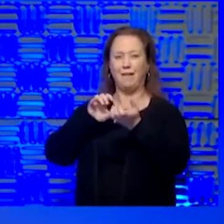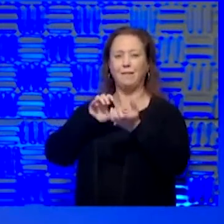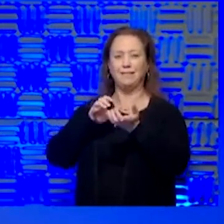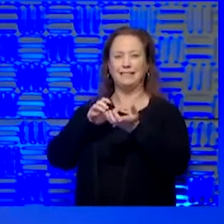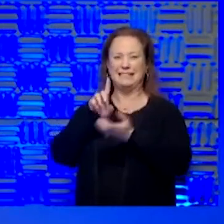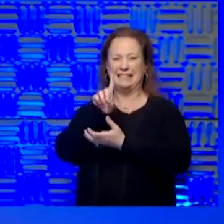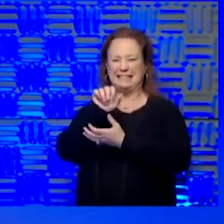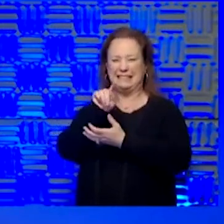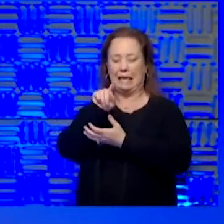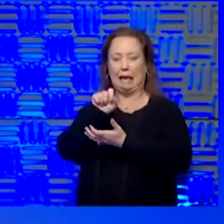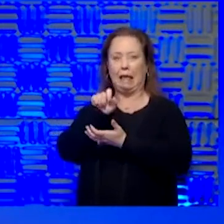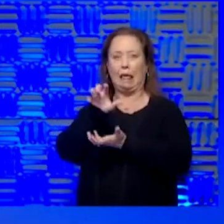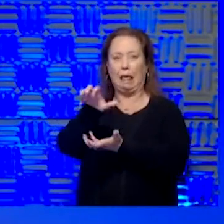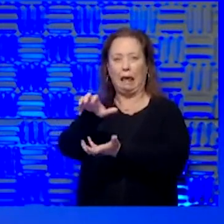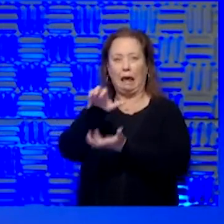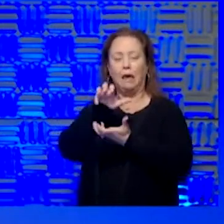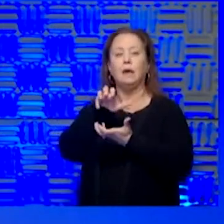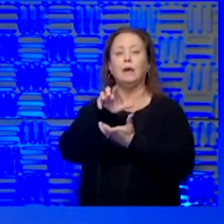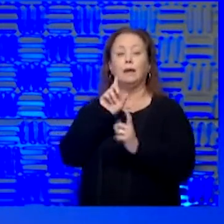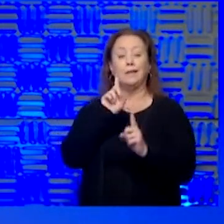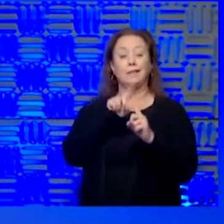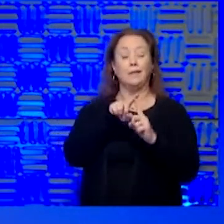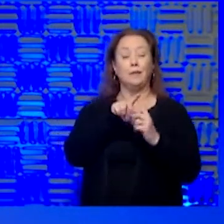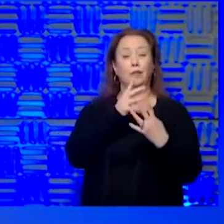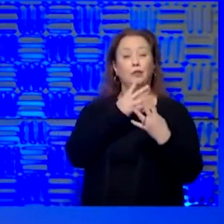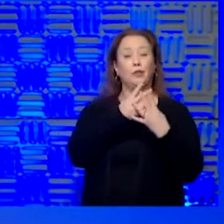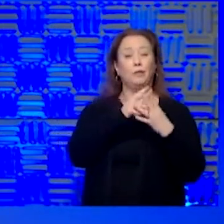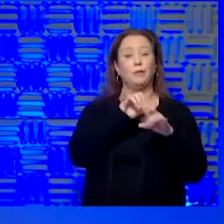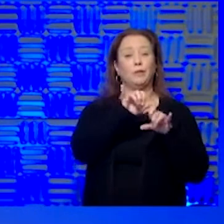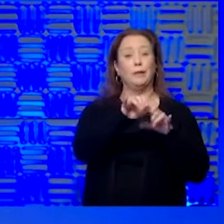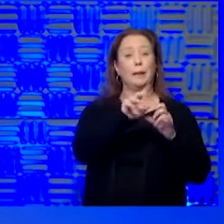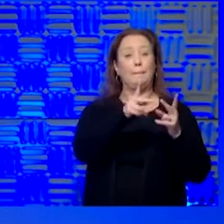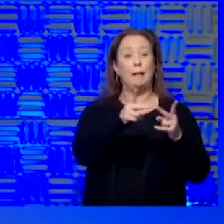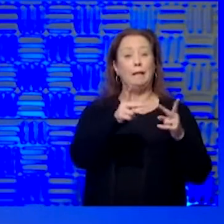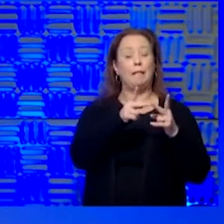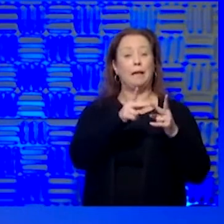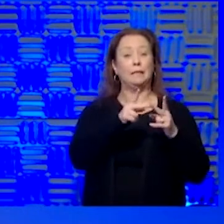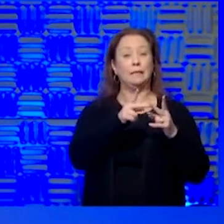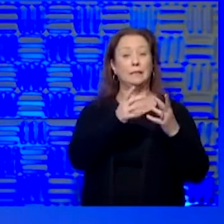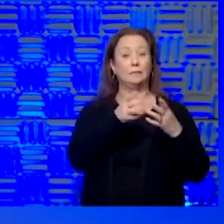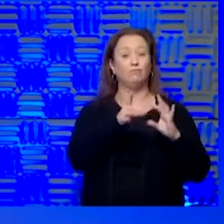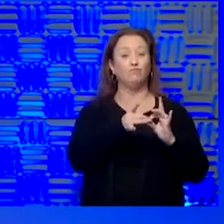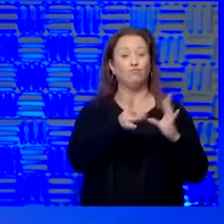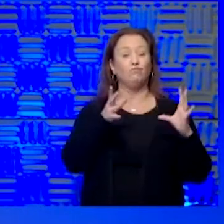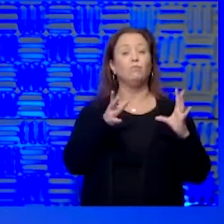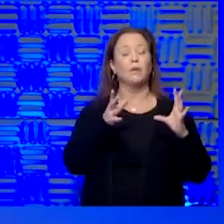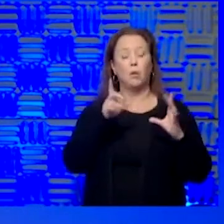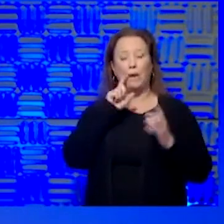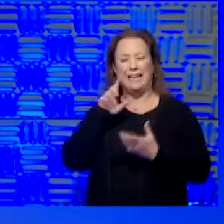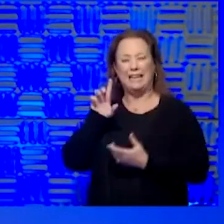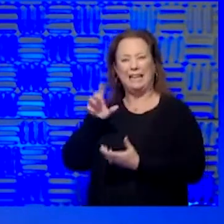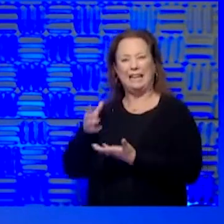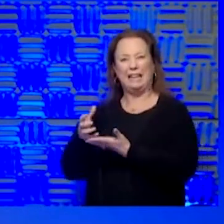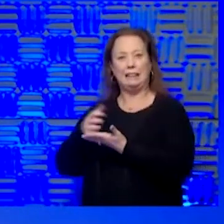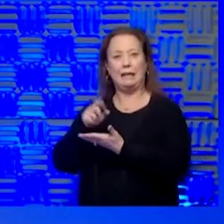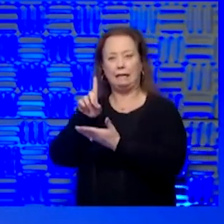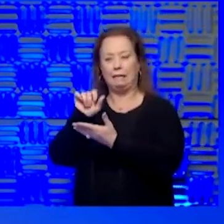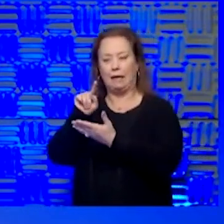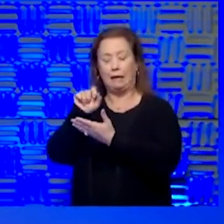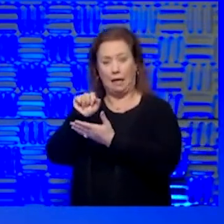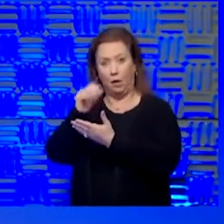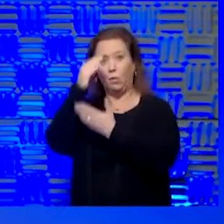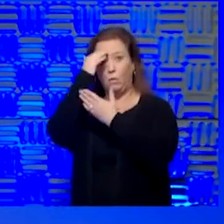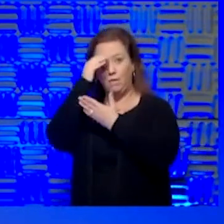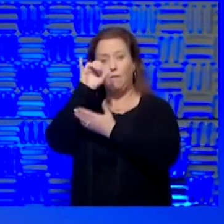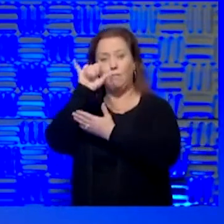that time until some of our shelter-in-place orders are lifted, and if we can wait and get the amount of data, and then once we know that, do the